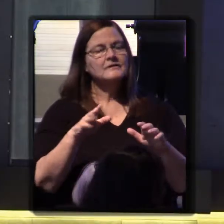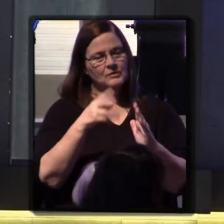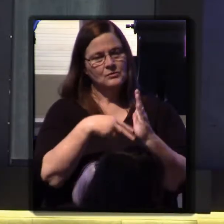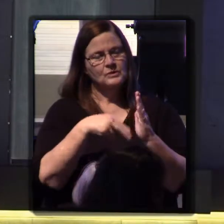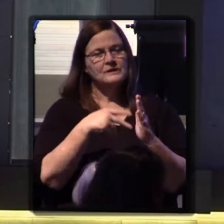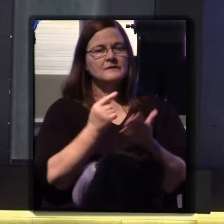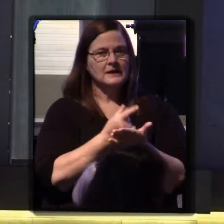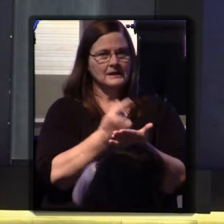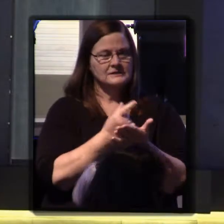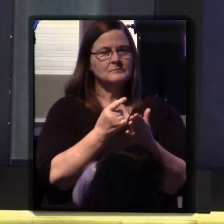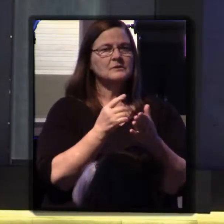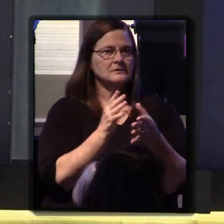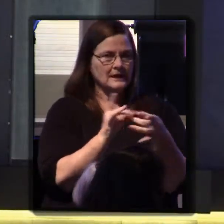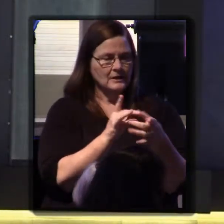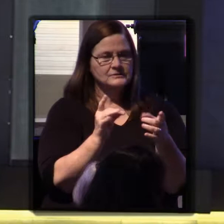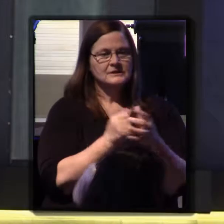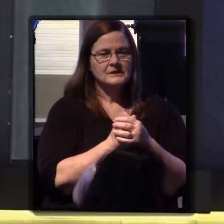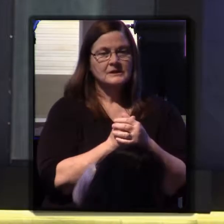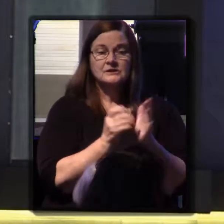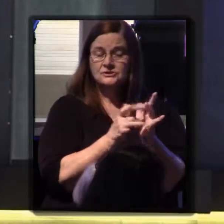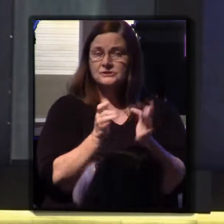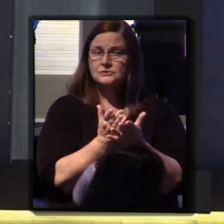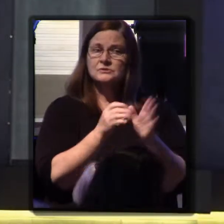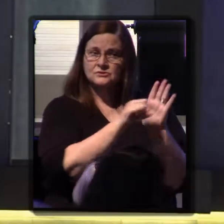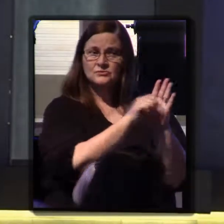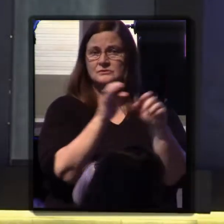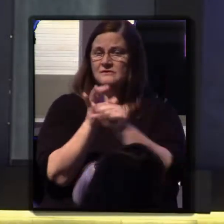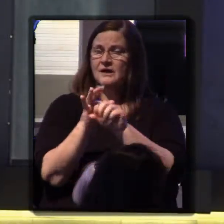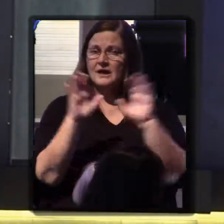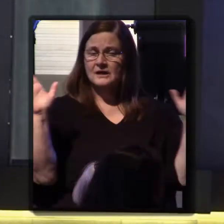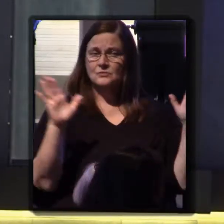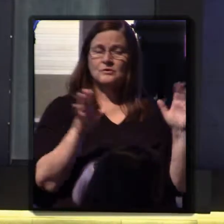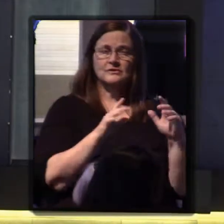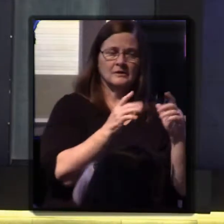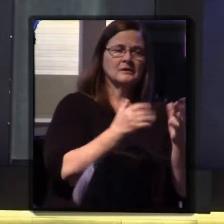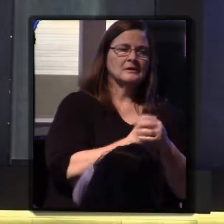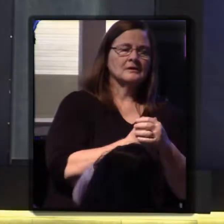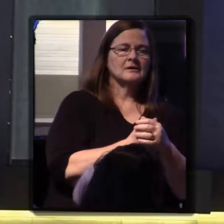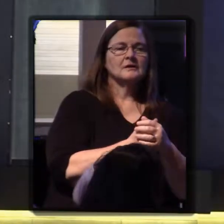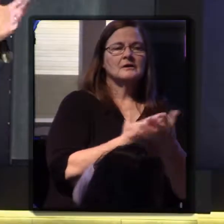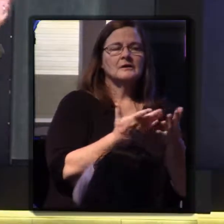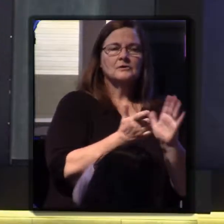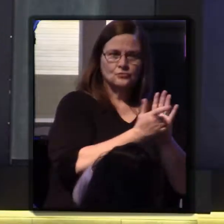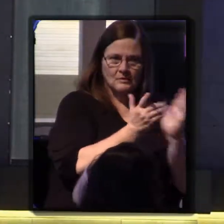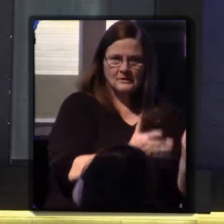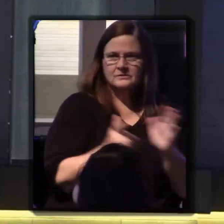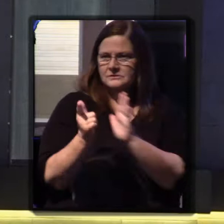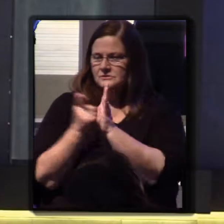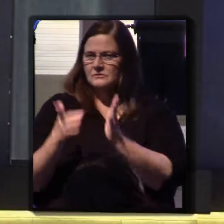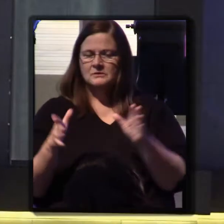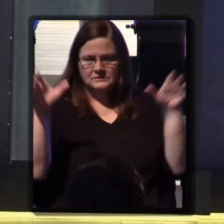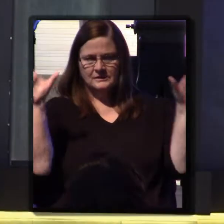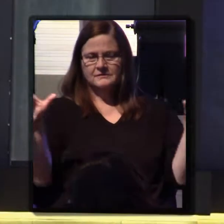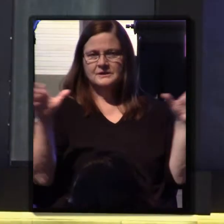And his grave, even his grave, and we read in the gospel accounts, Jesus was crucified with criminals on either side, and